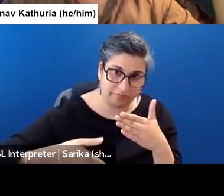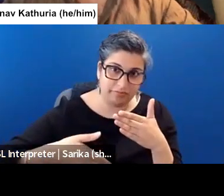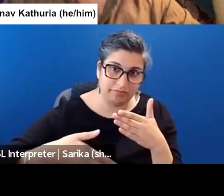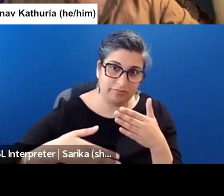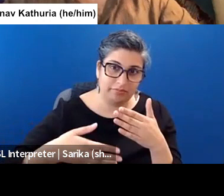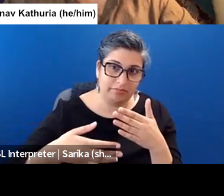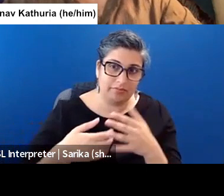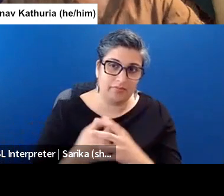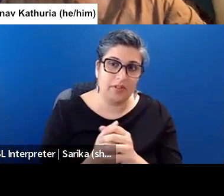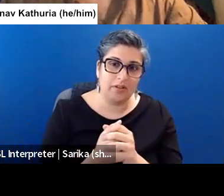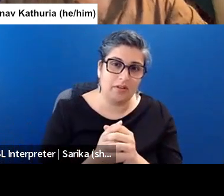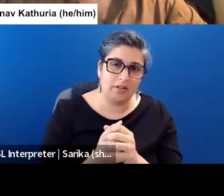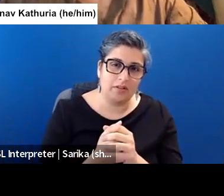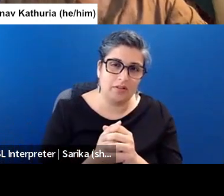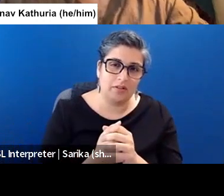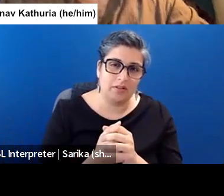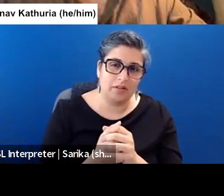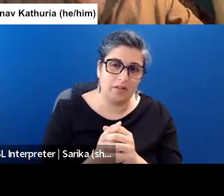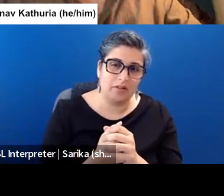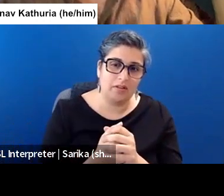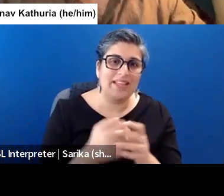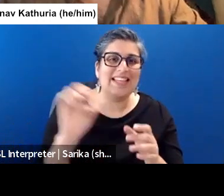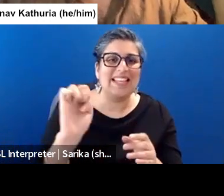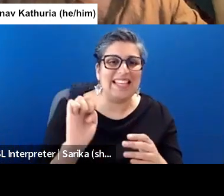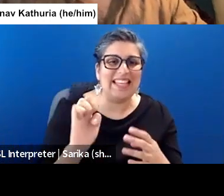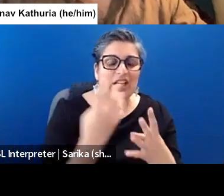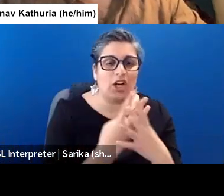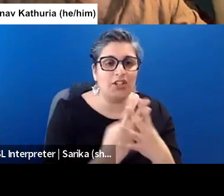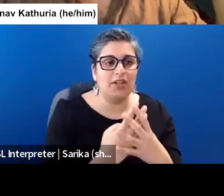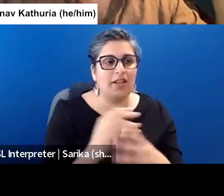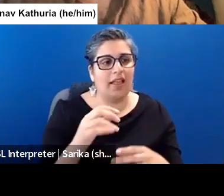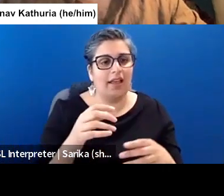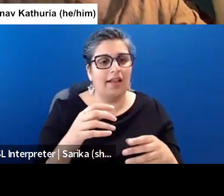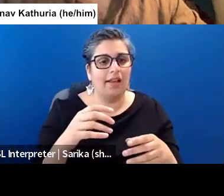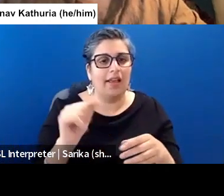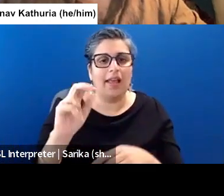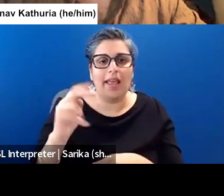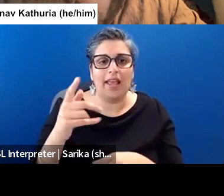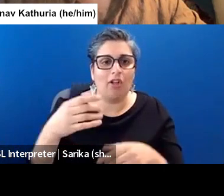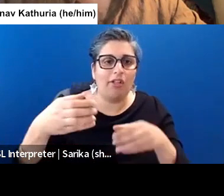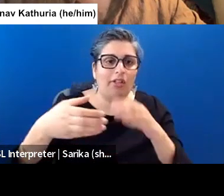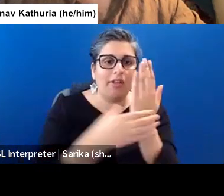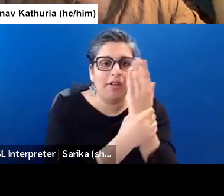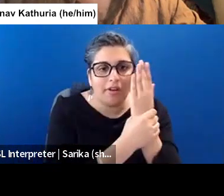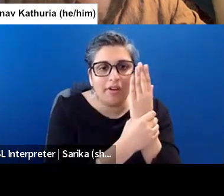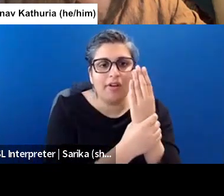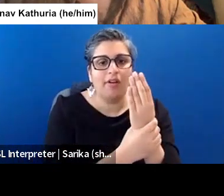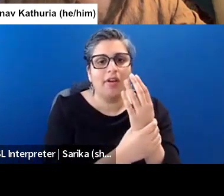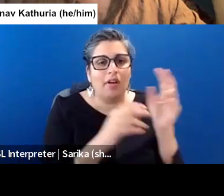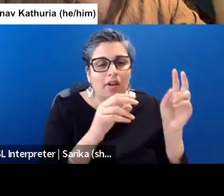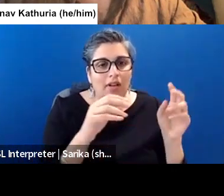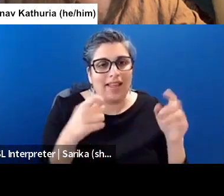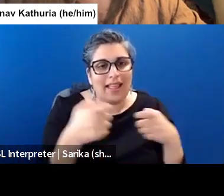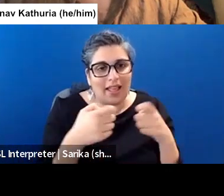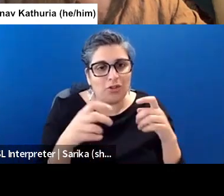incarceration, that things like ankle shackles, electronic monitoring, are not forms of what we